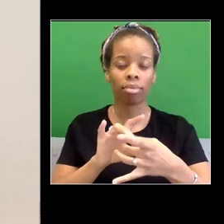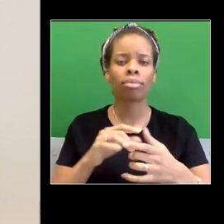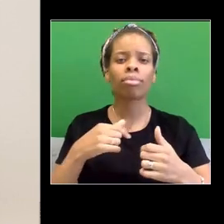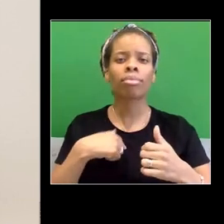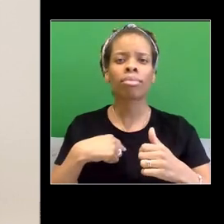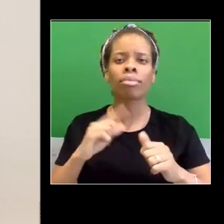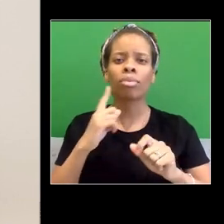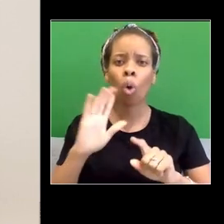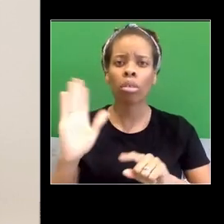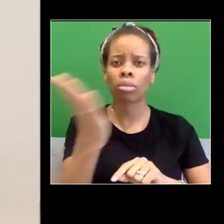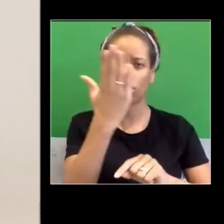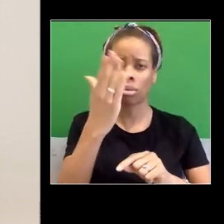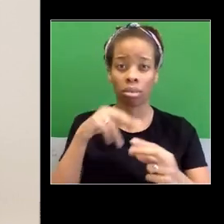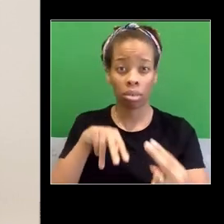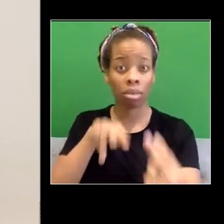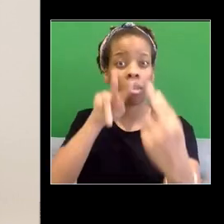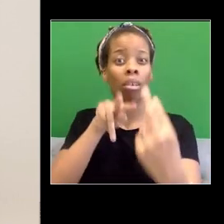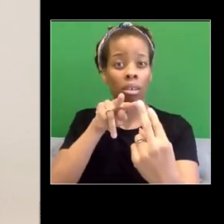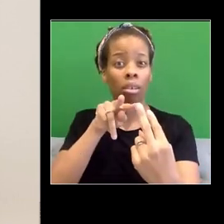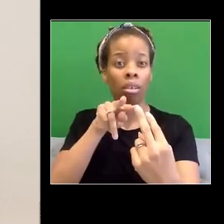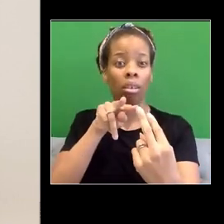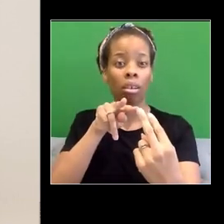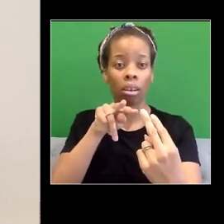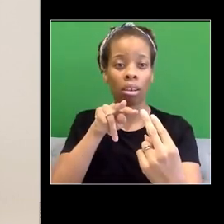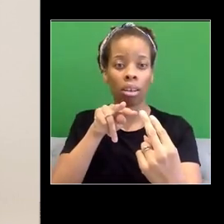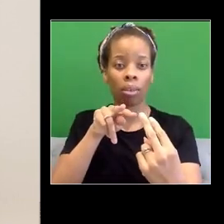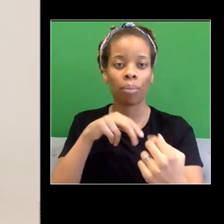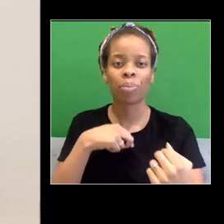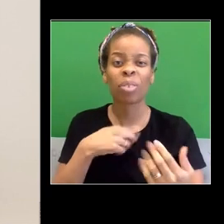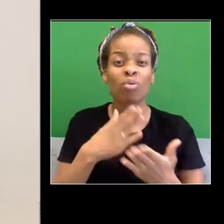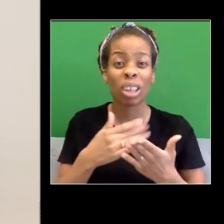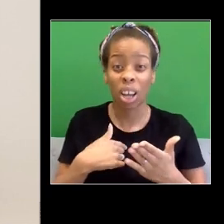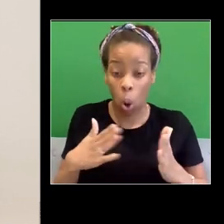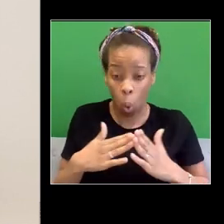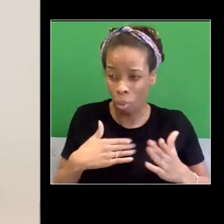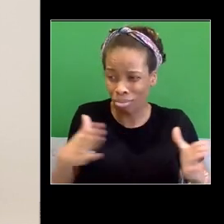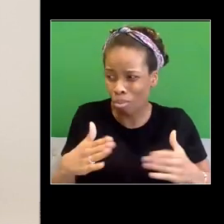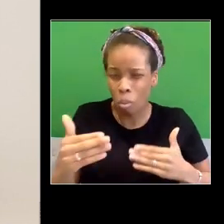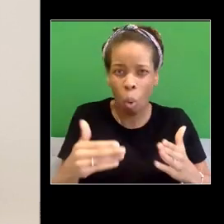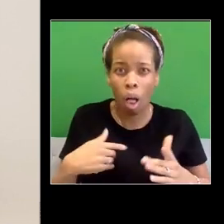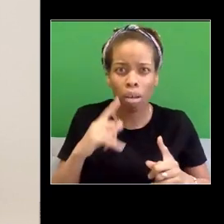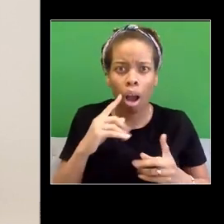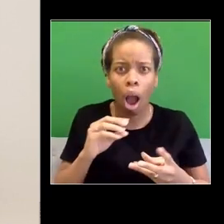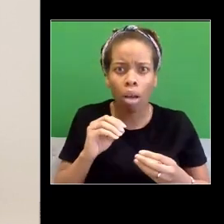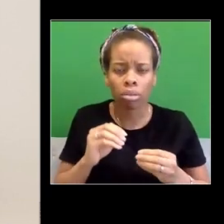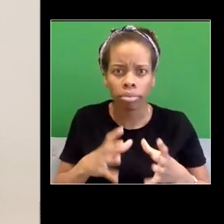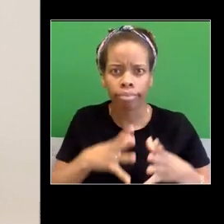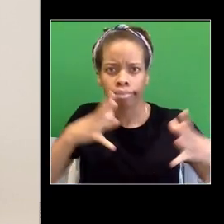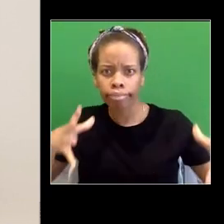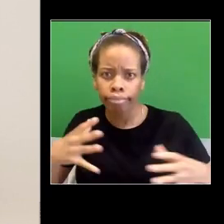forward-facing figure, but because it's on such a smaller, I can only work quite small at home, because it's a smaller scale